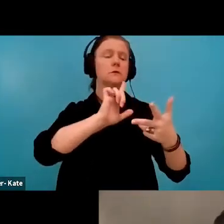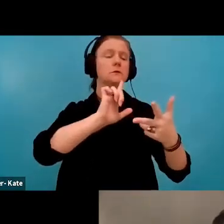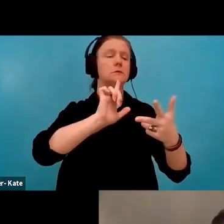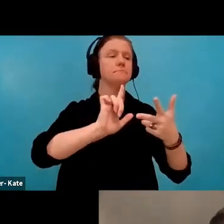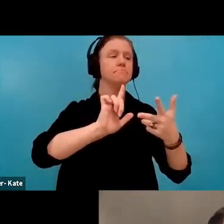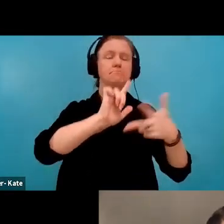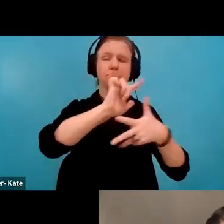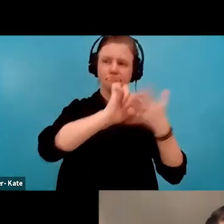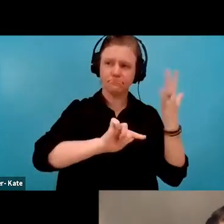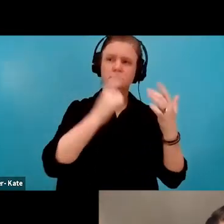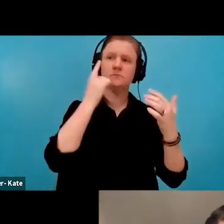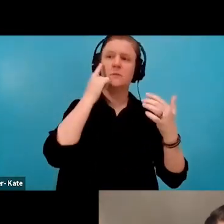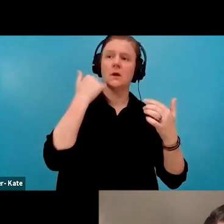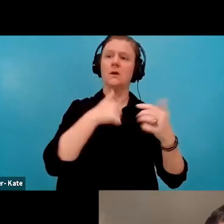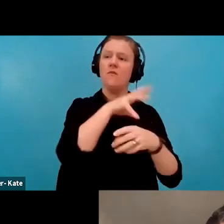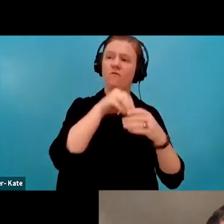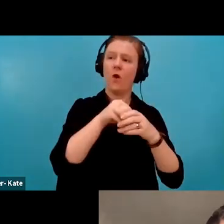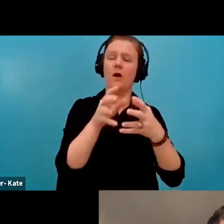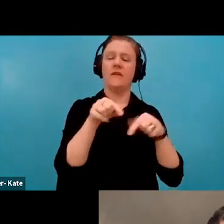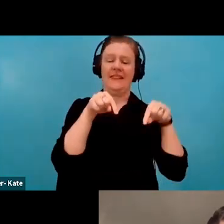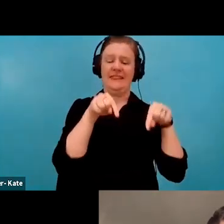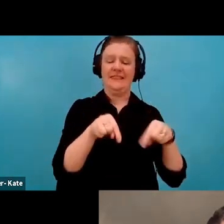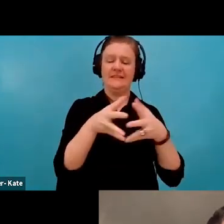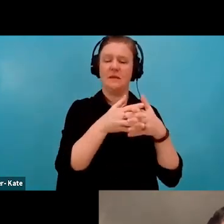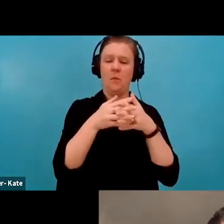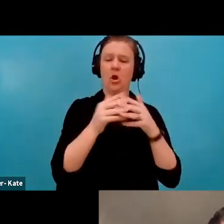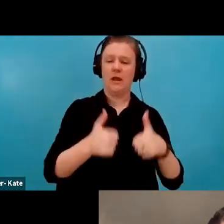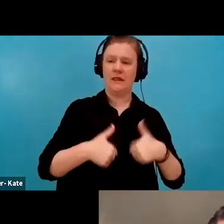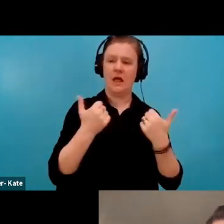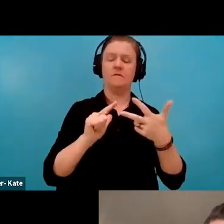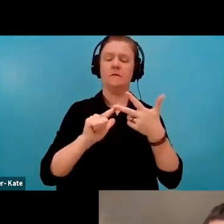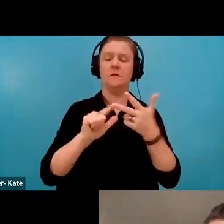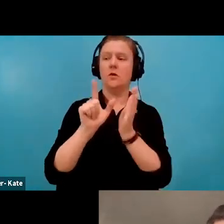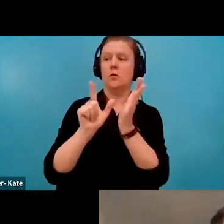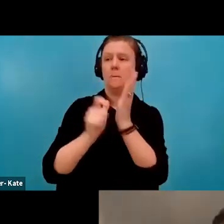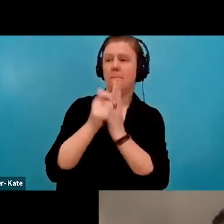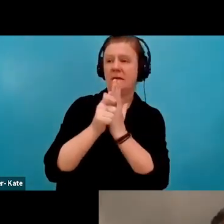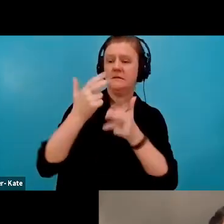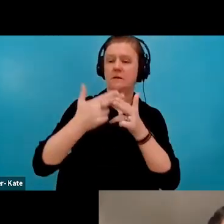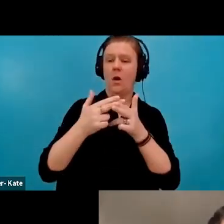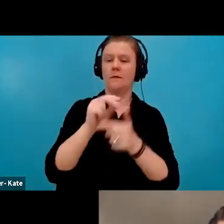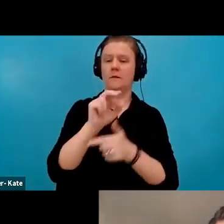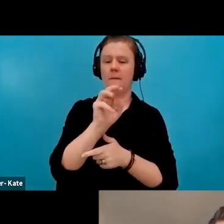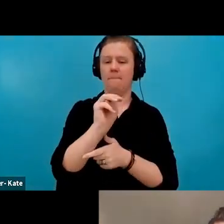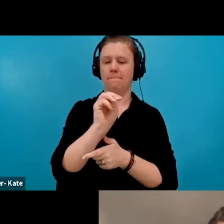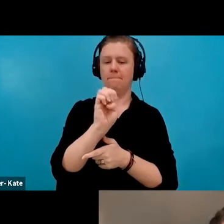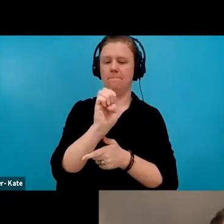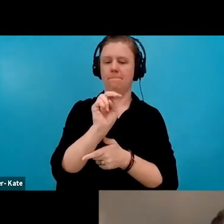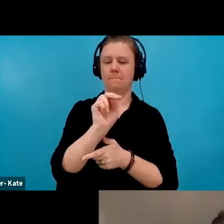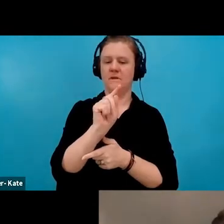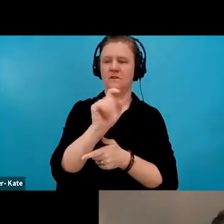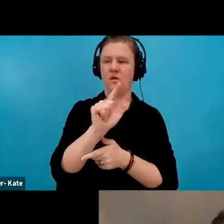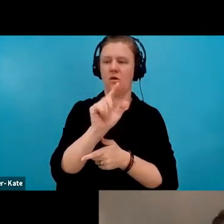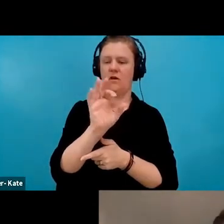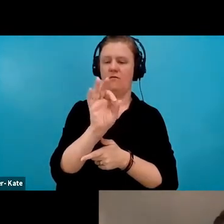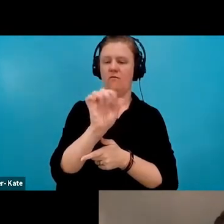reported stories for This American Life, The Atlantic, Mental Floss, and others. And in 2015, produced Access, which